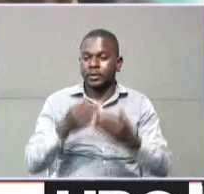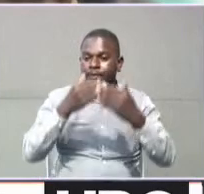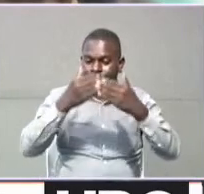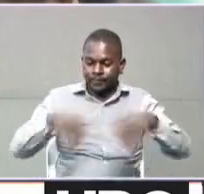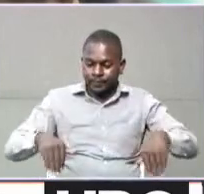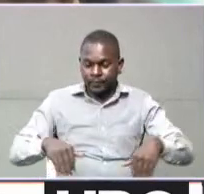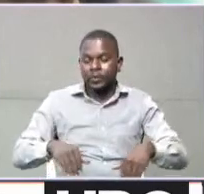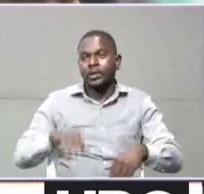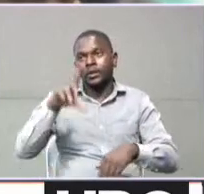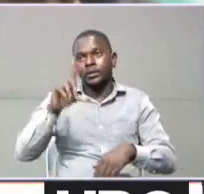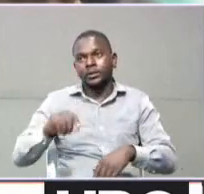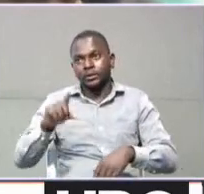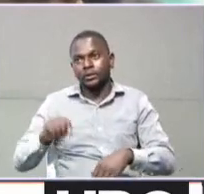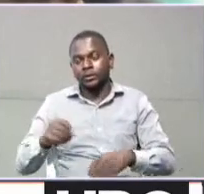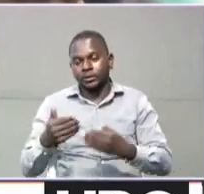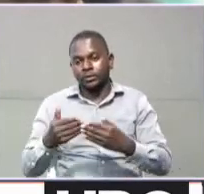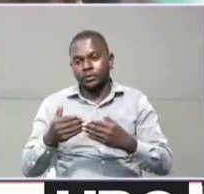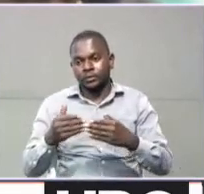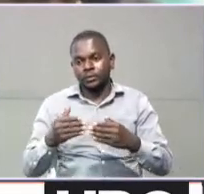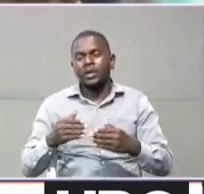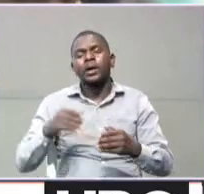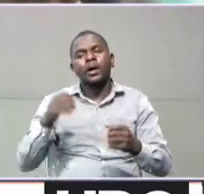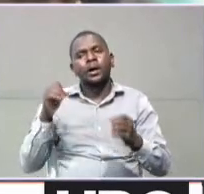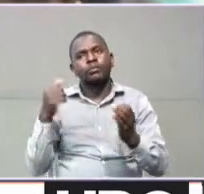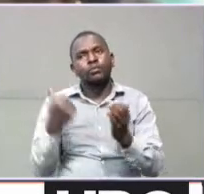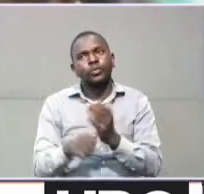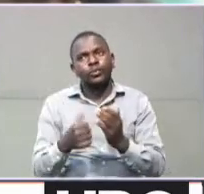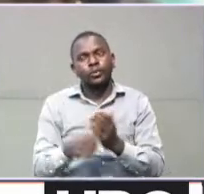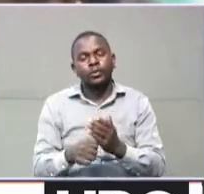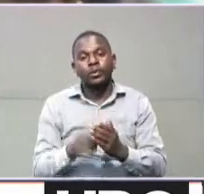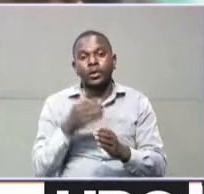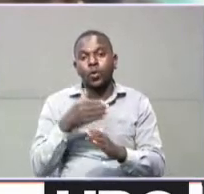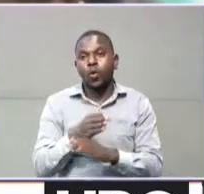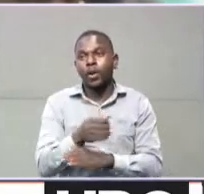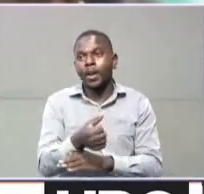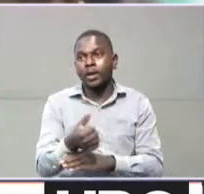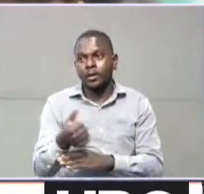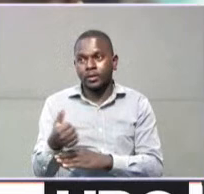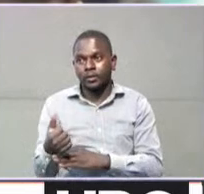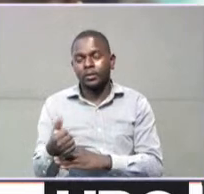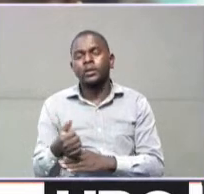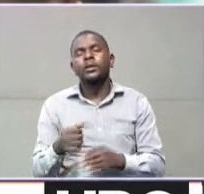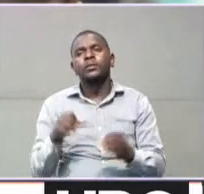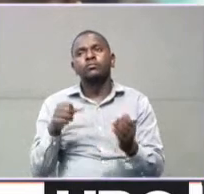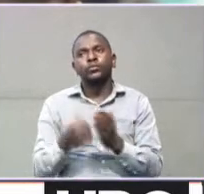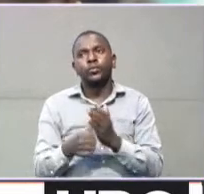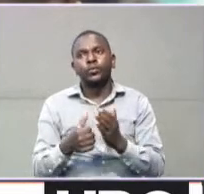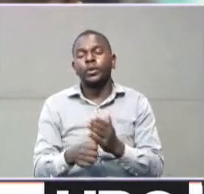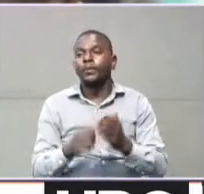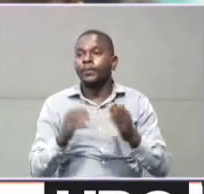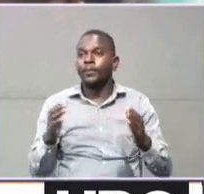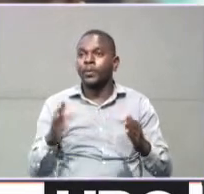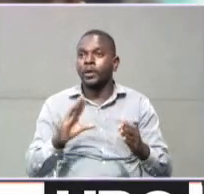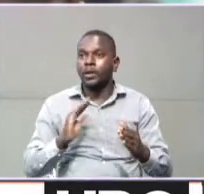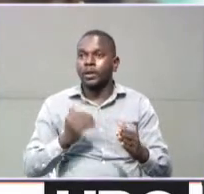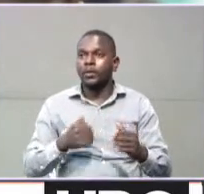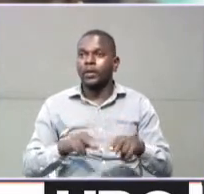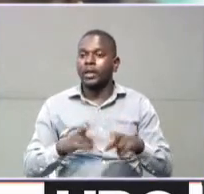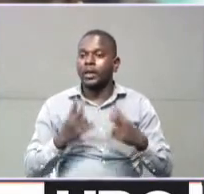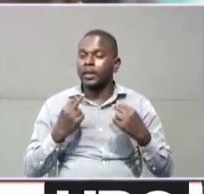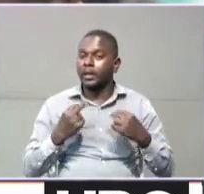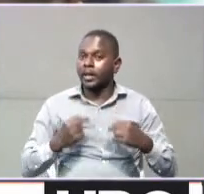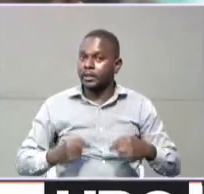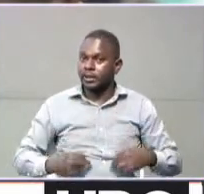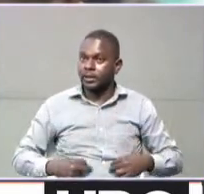for cheaper and often harmful alternatives which are detrimental to our headset